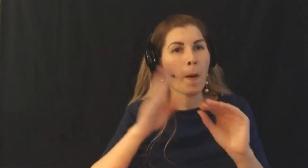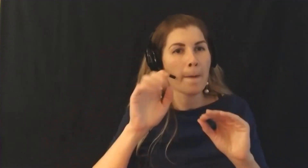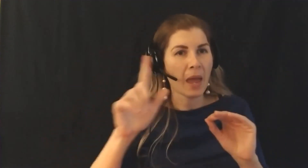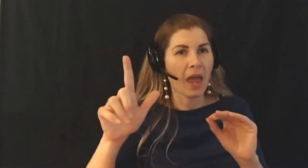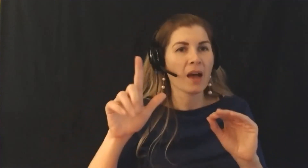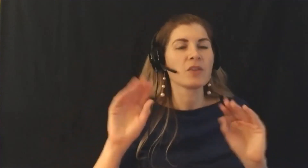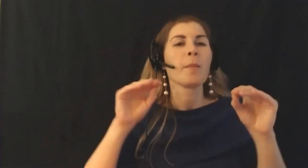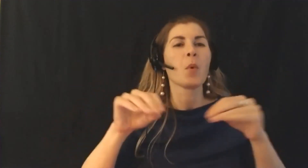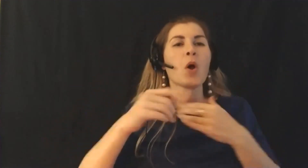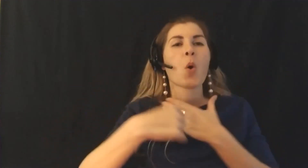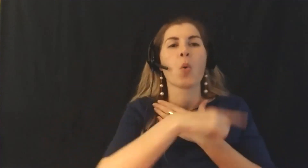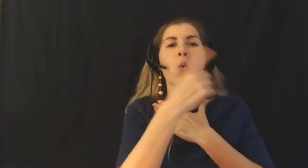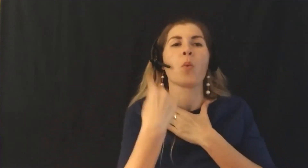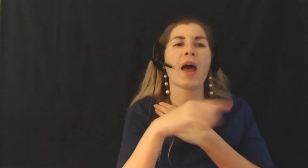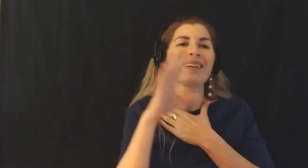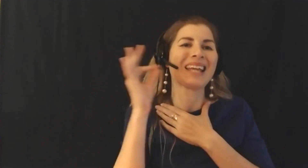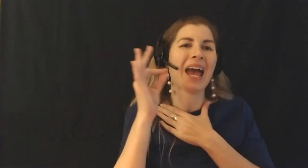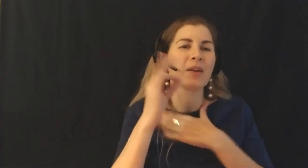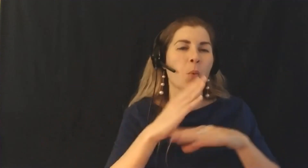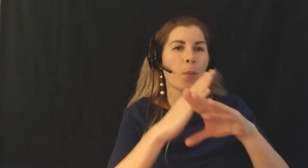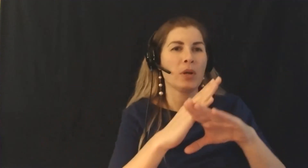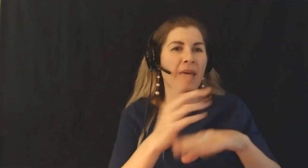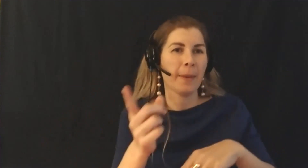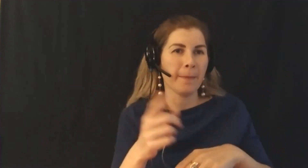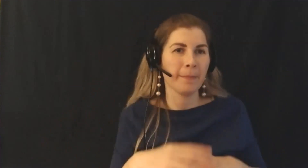around a cat, and somehow that would protect them.